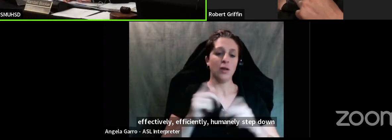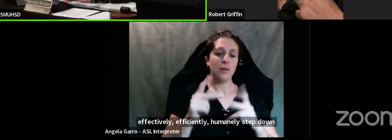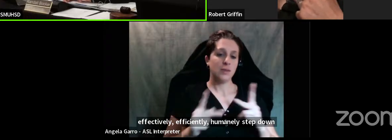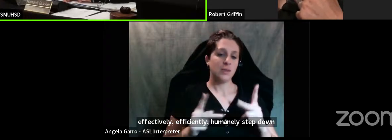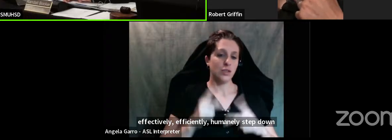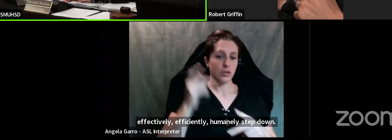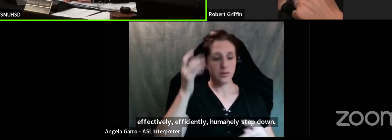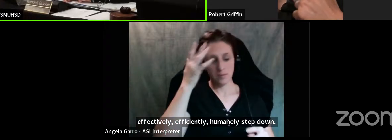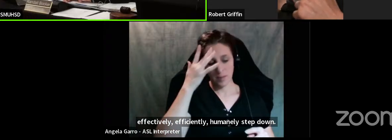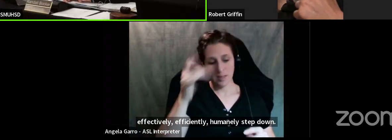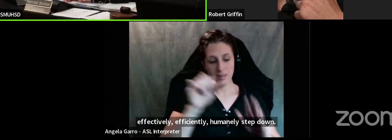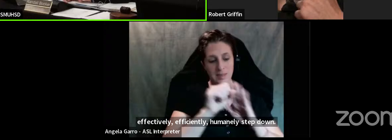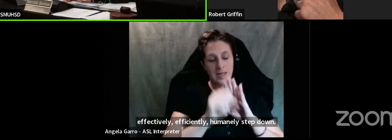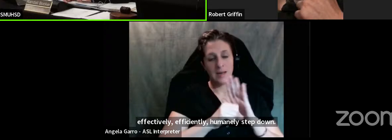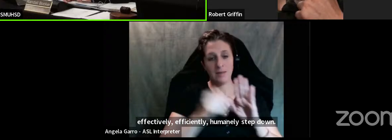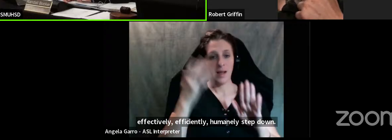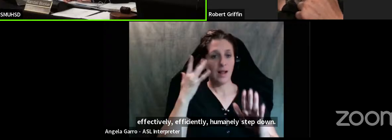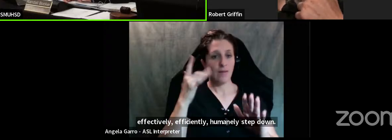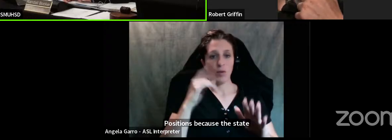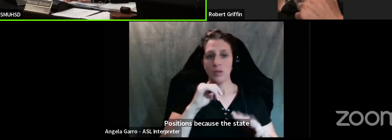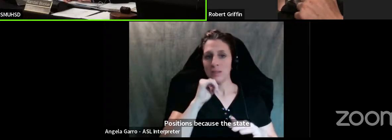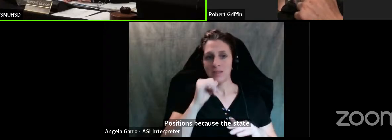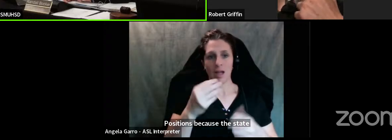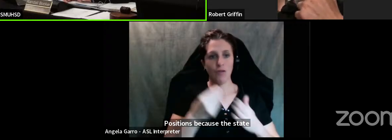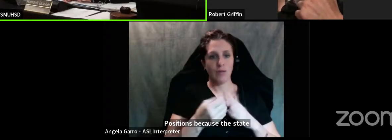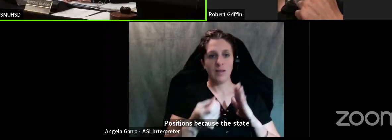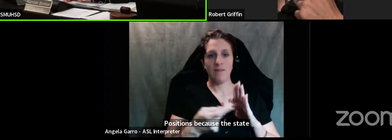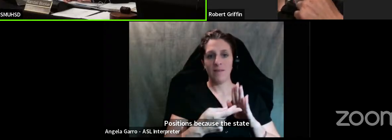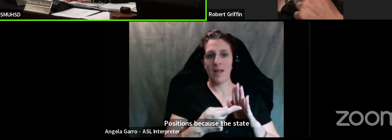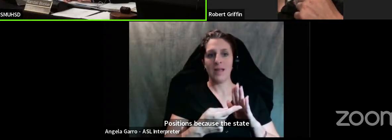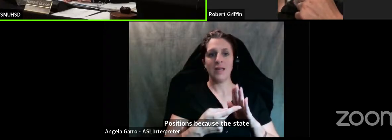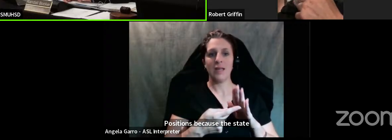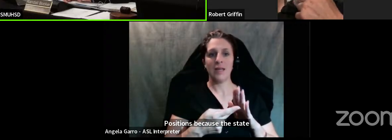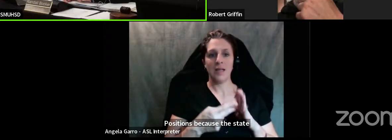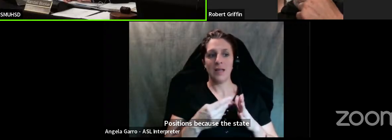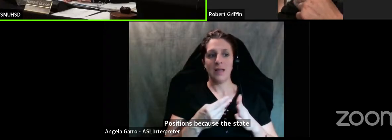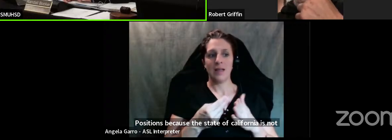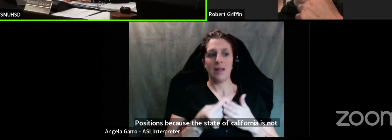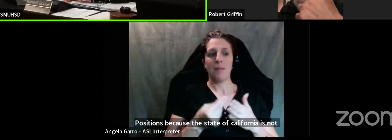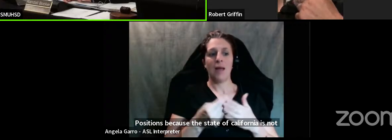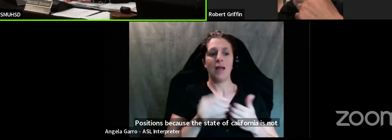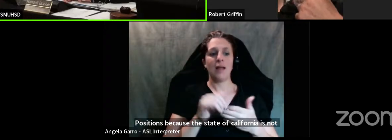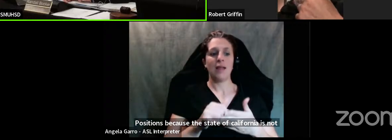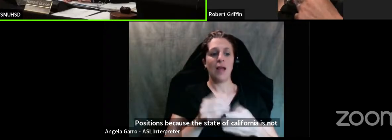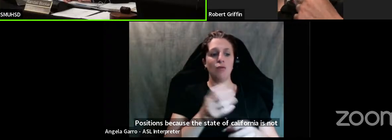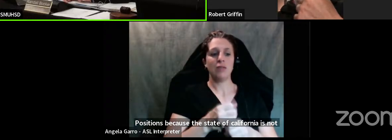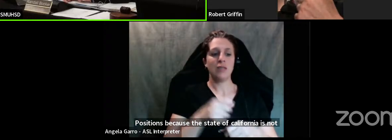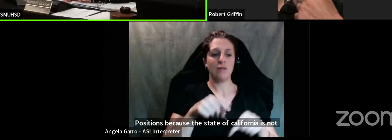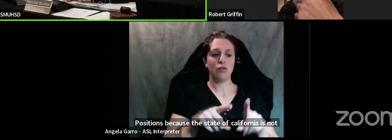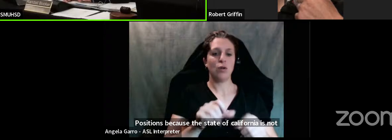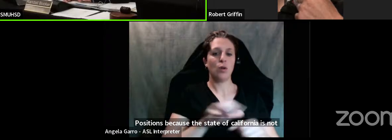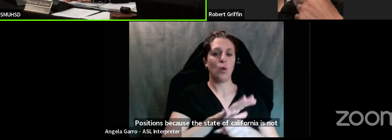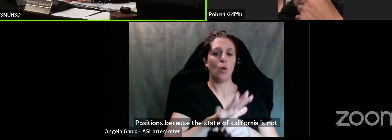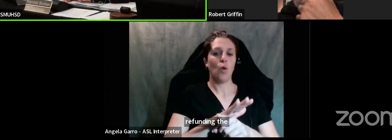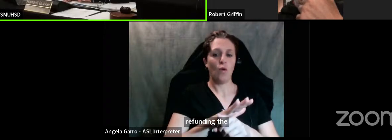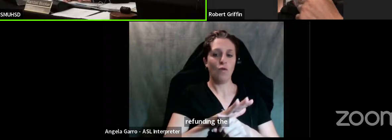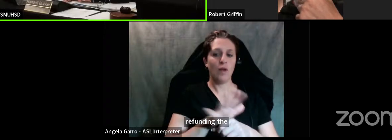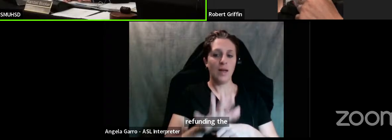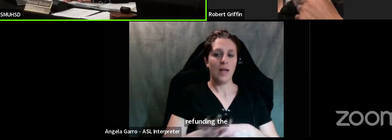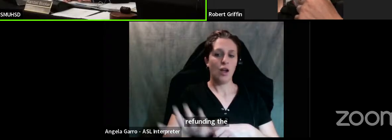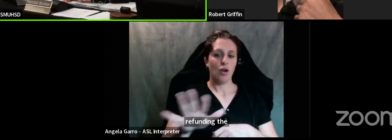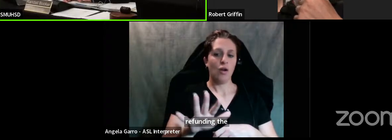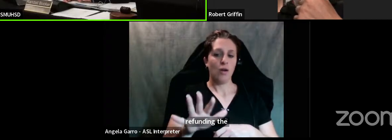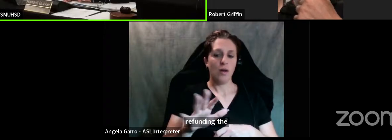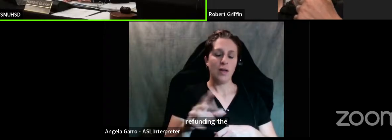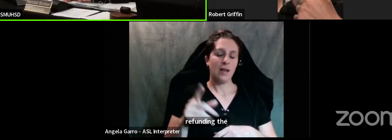because the state of California is not refunding the monies that we received during the COVID era.